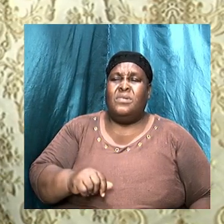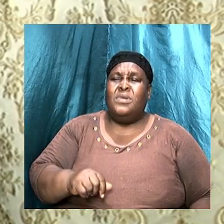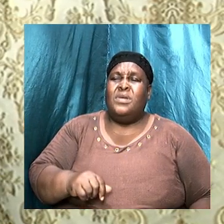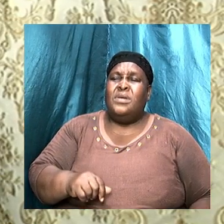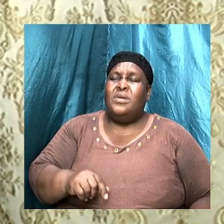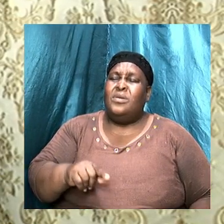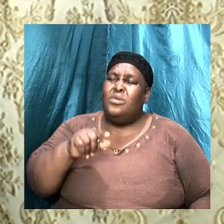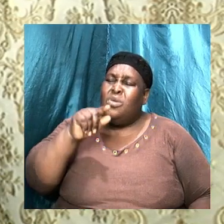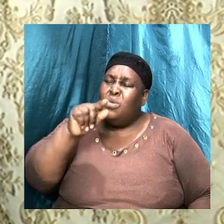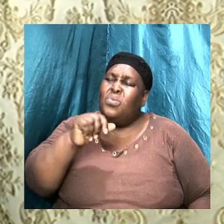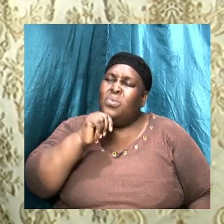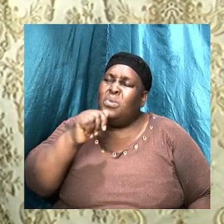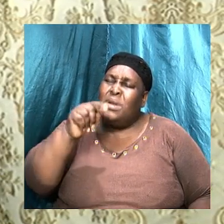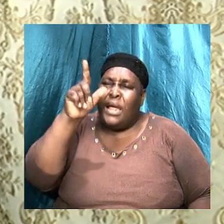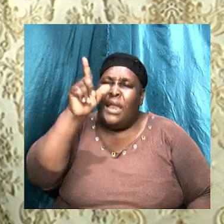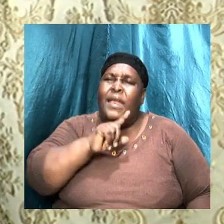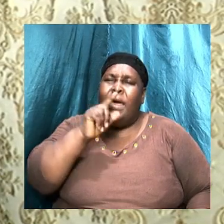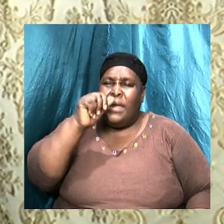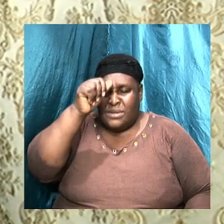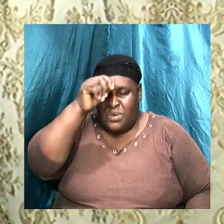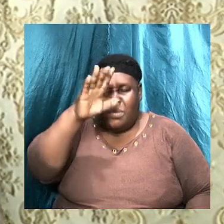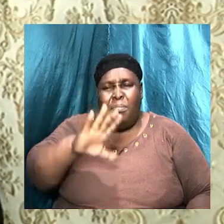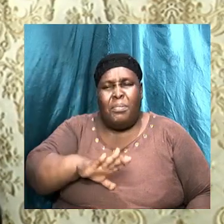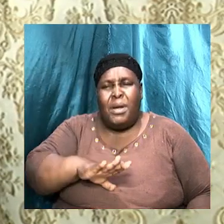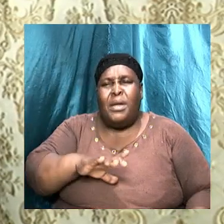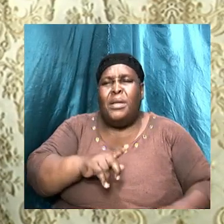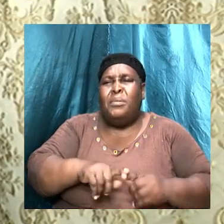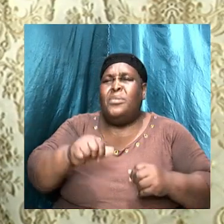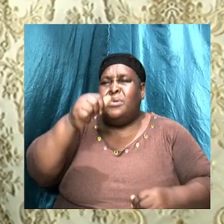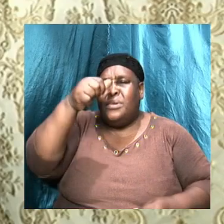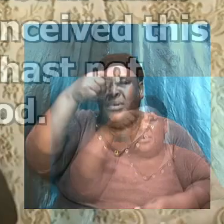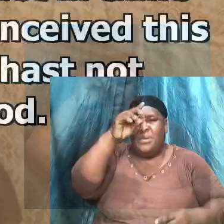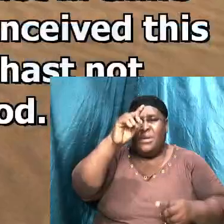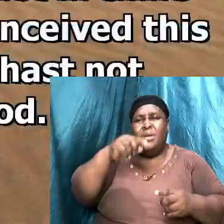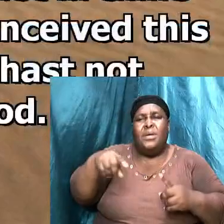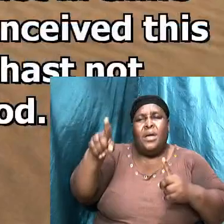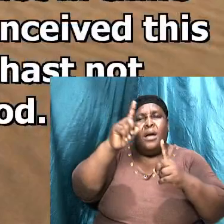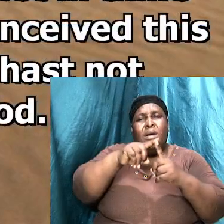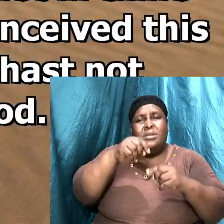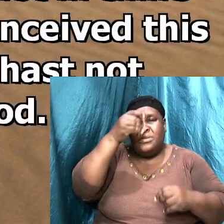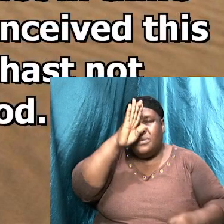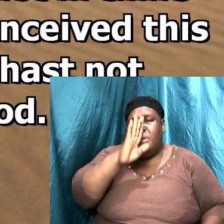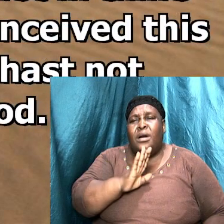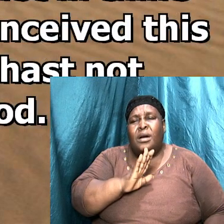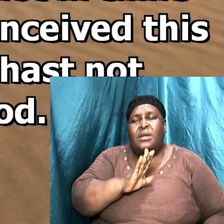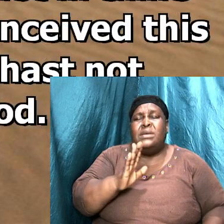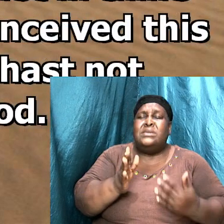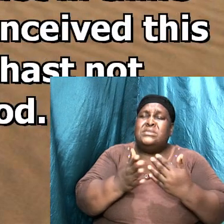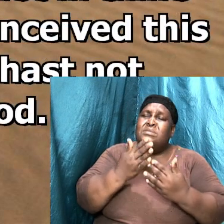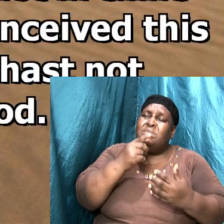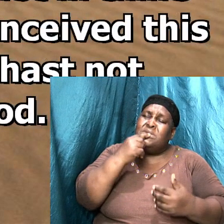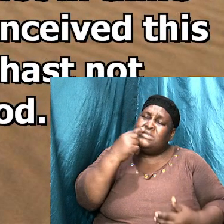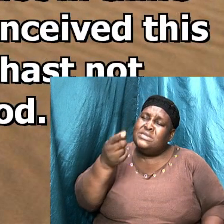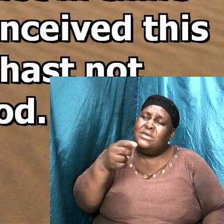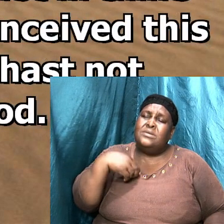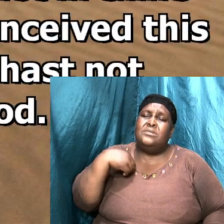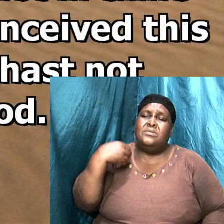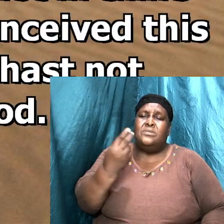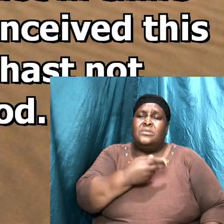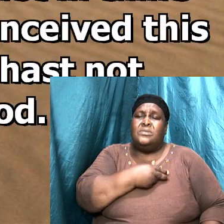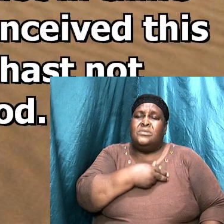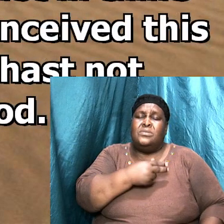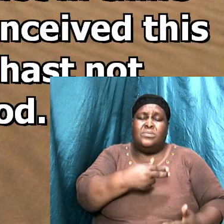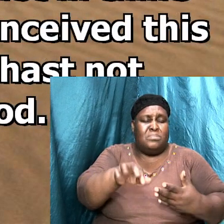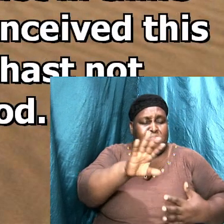not lied unto men, but unto God. It is simply saying to us, that the Holy Ghost,